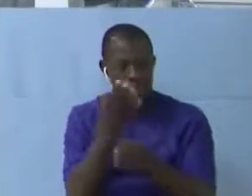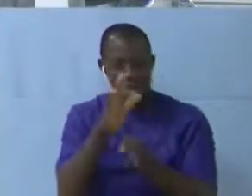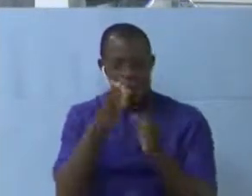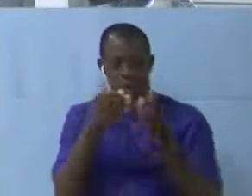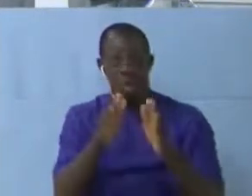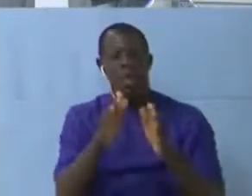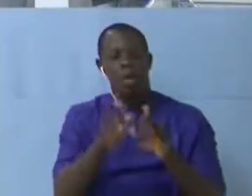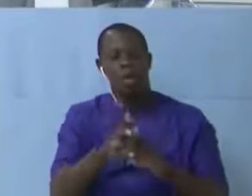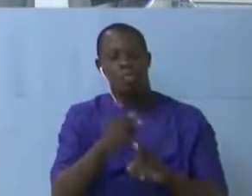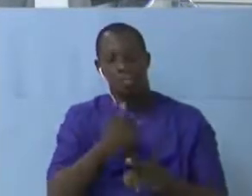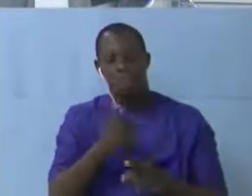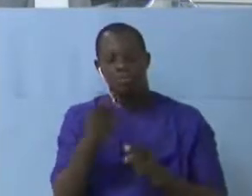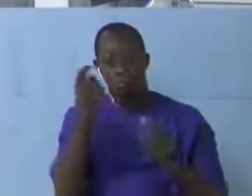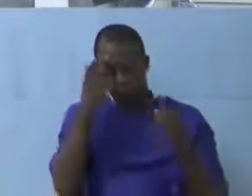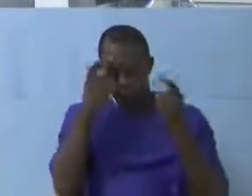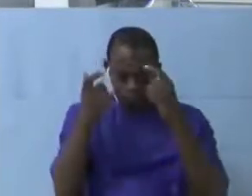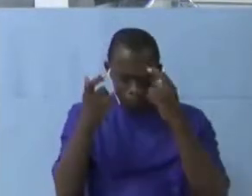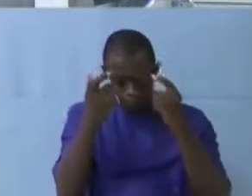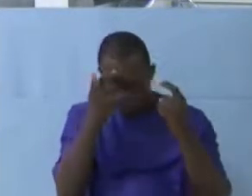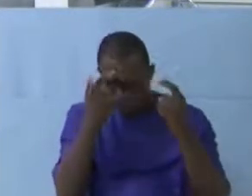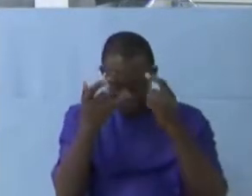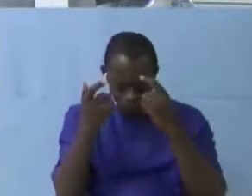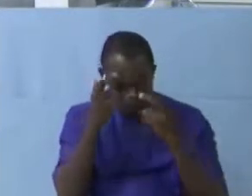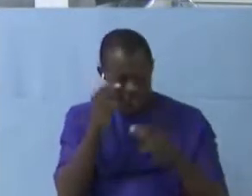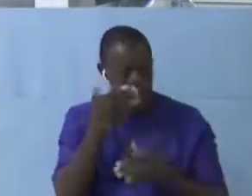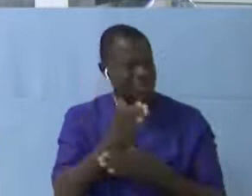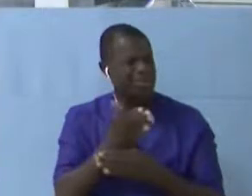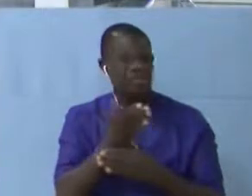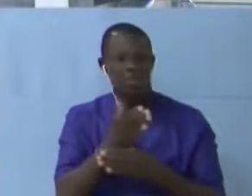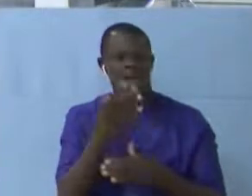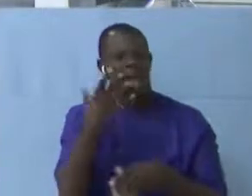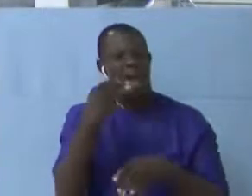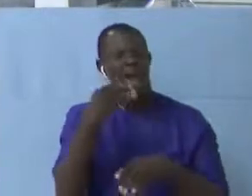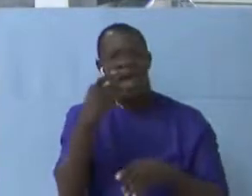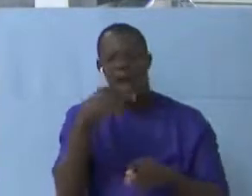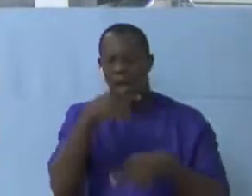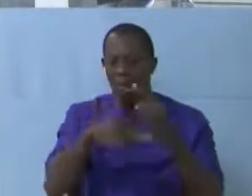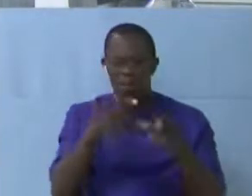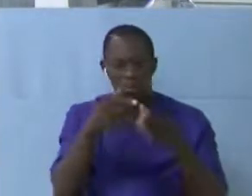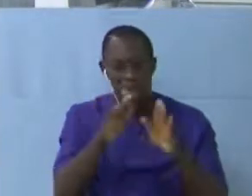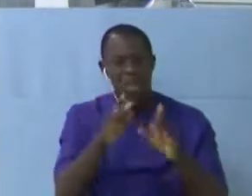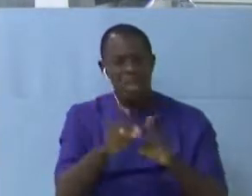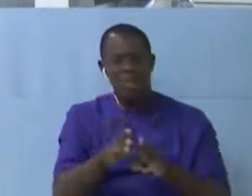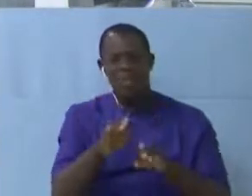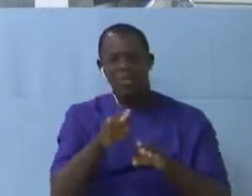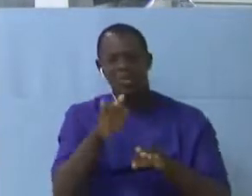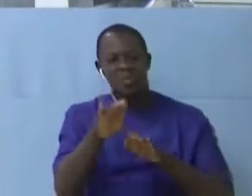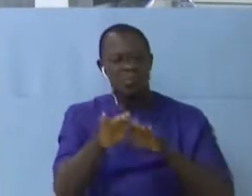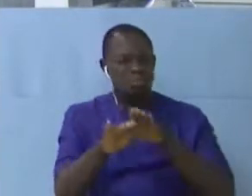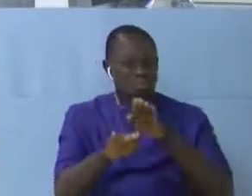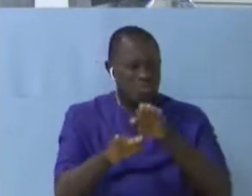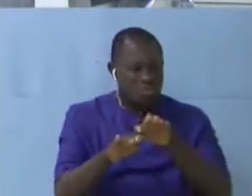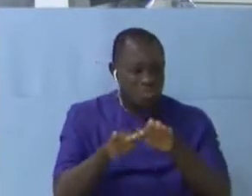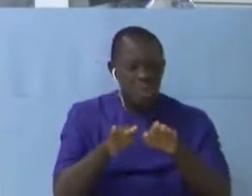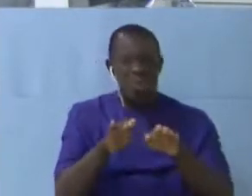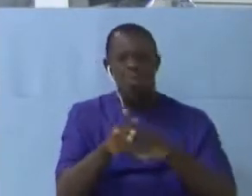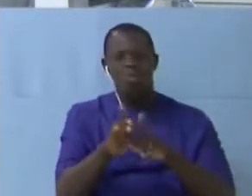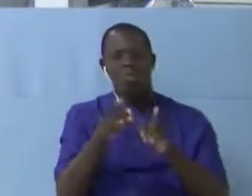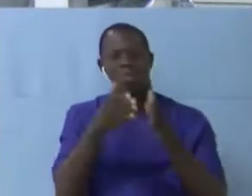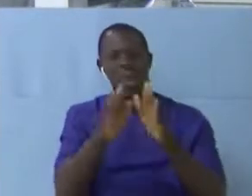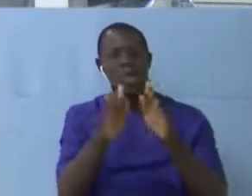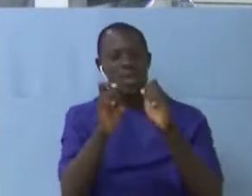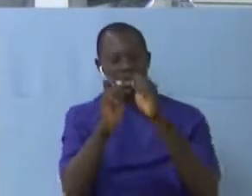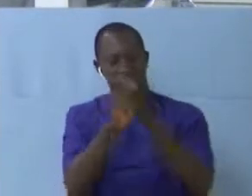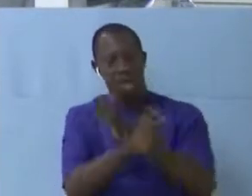much disturbed. The slow pace, particularly when it comes to legal reform. Bu ñëwee ci wécceeku yu aju ci